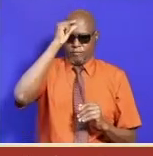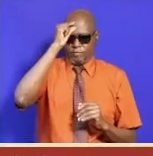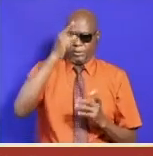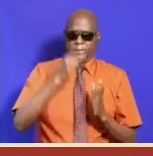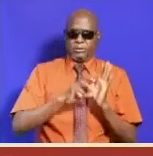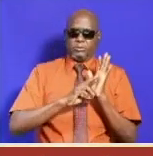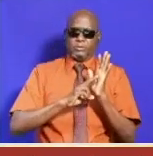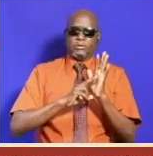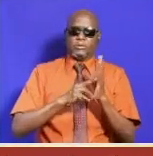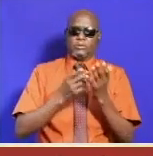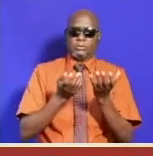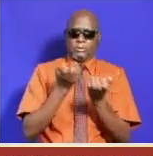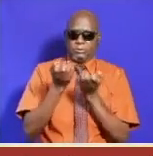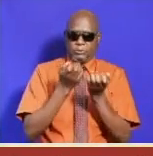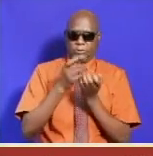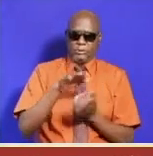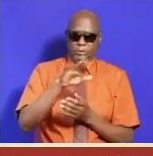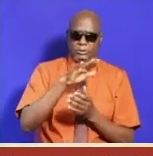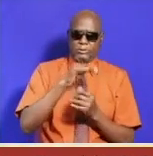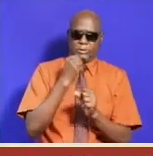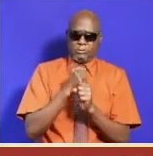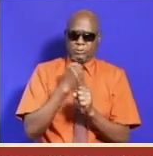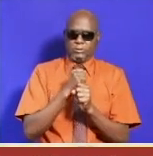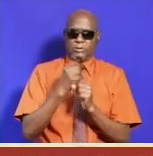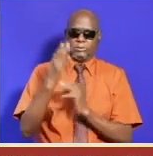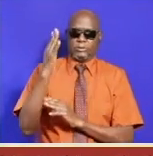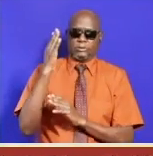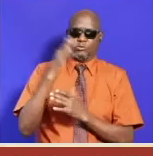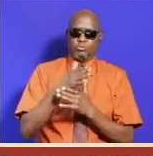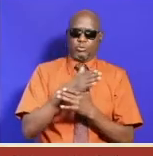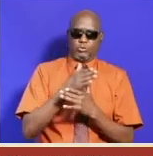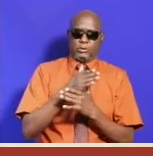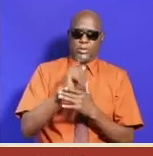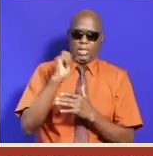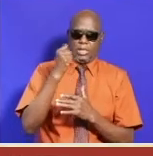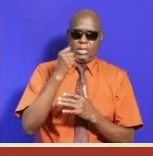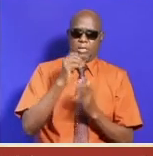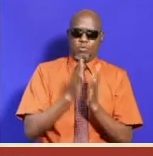collaborations in trade, investment, labor, and security between Kenya and China.